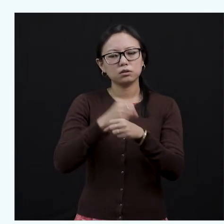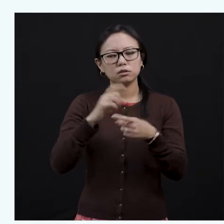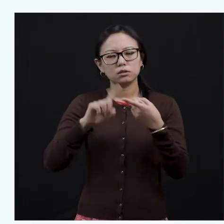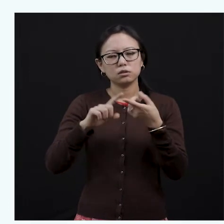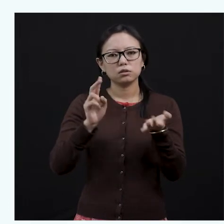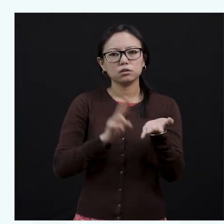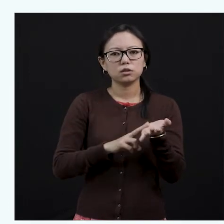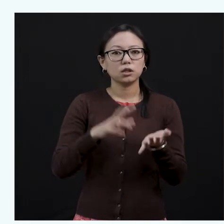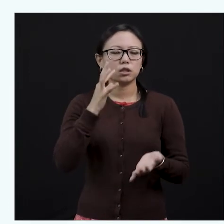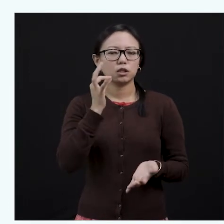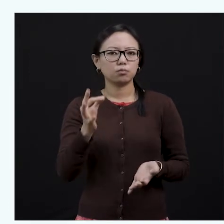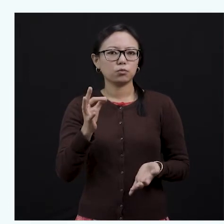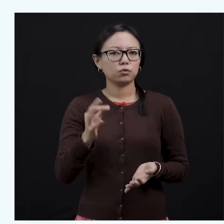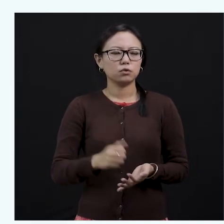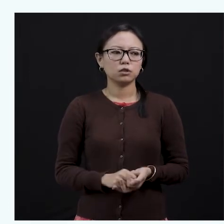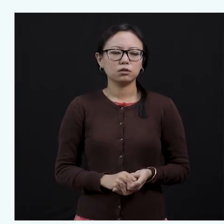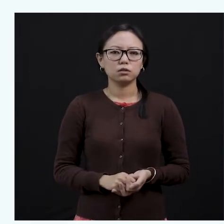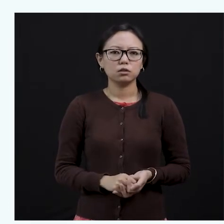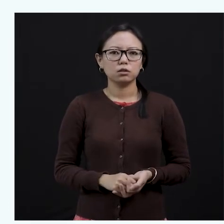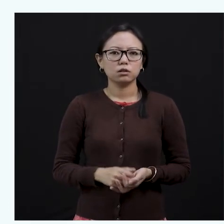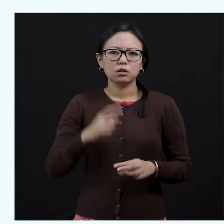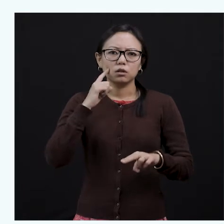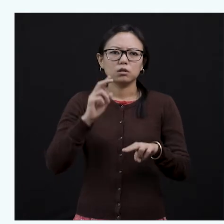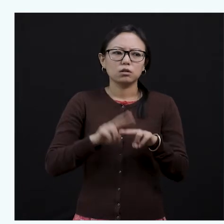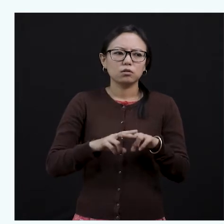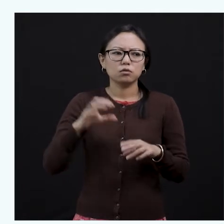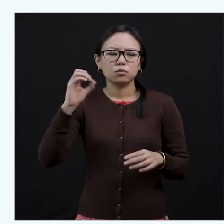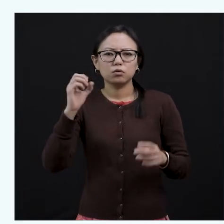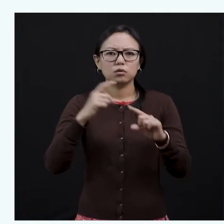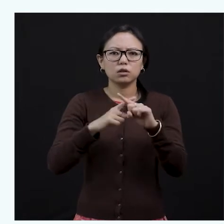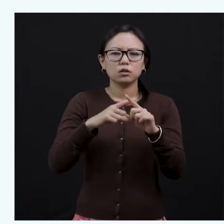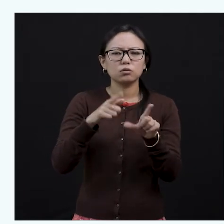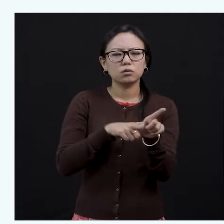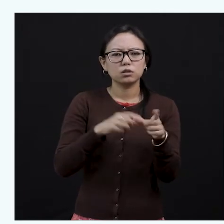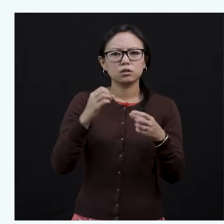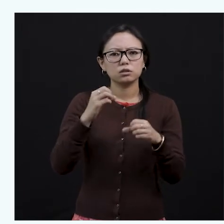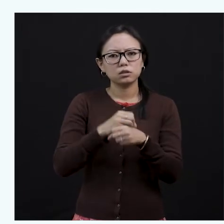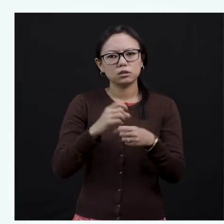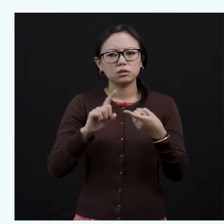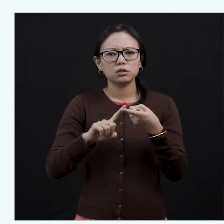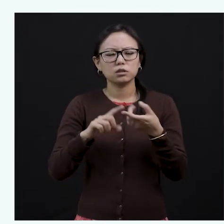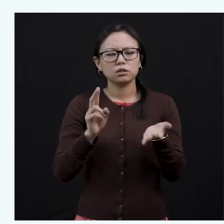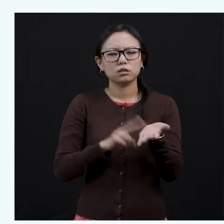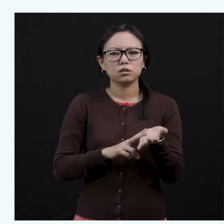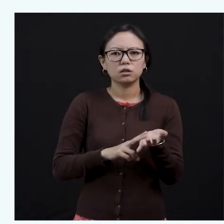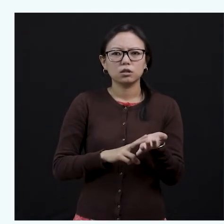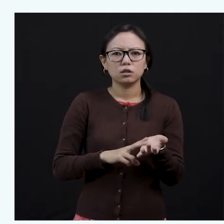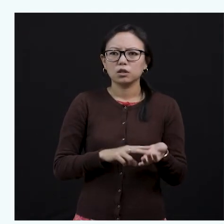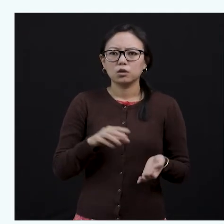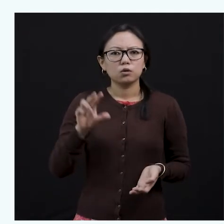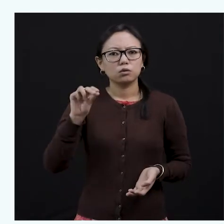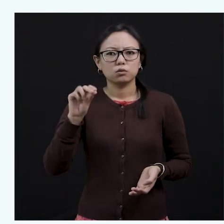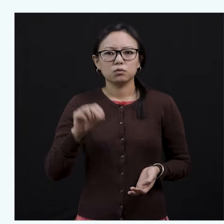is oxygen, okay? So oxygen is found in Earth. So Earth is the only planet where